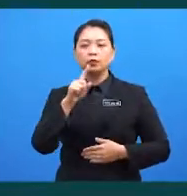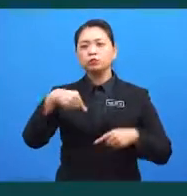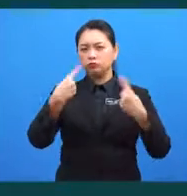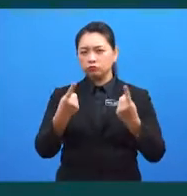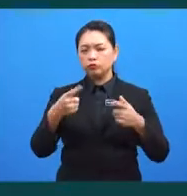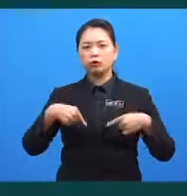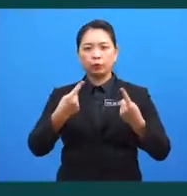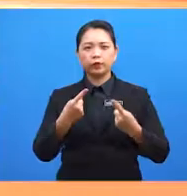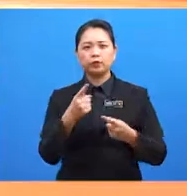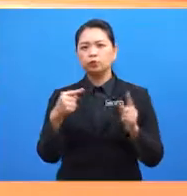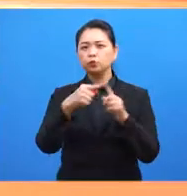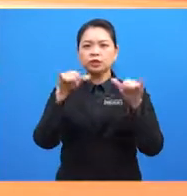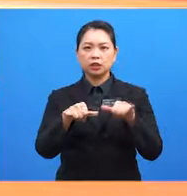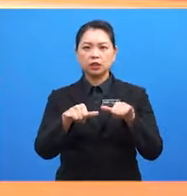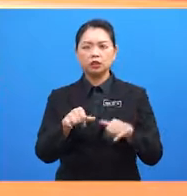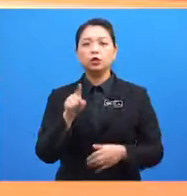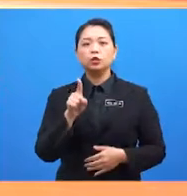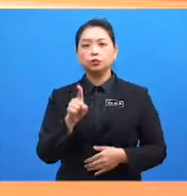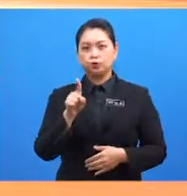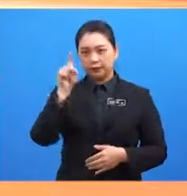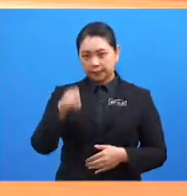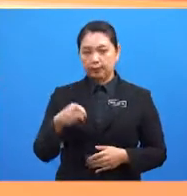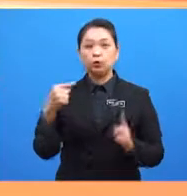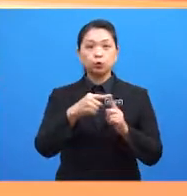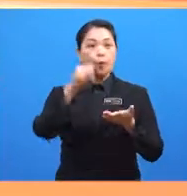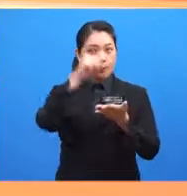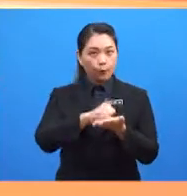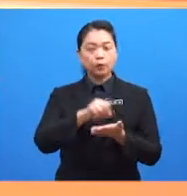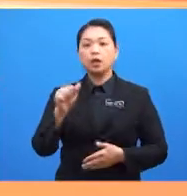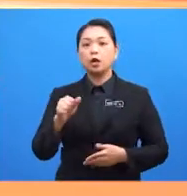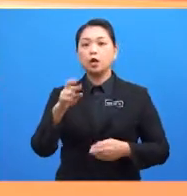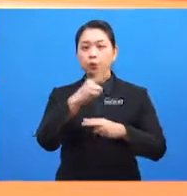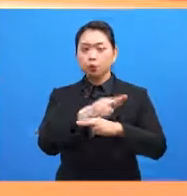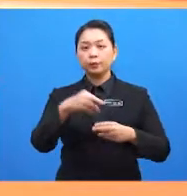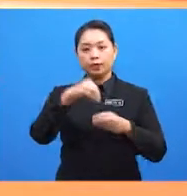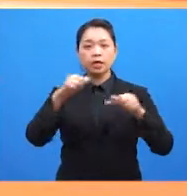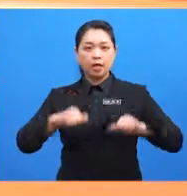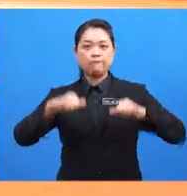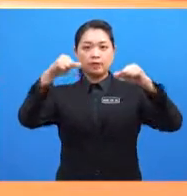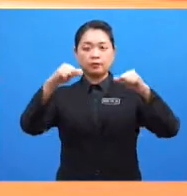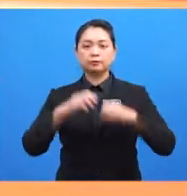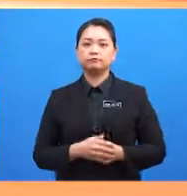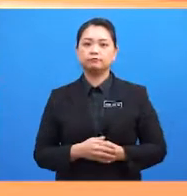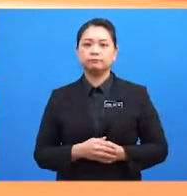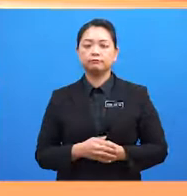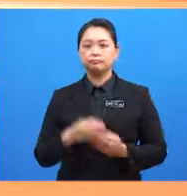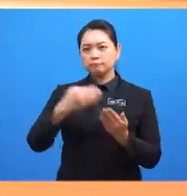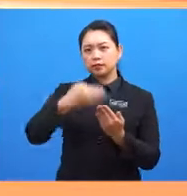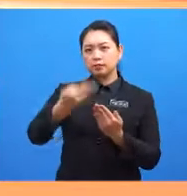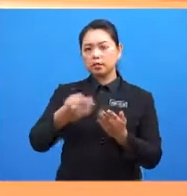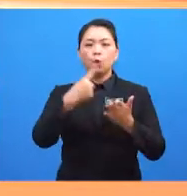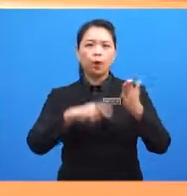stay? You need to book the room in advance. Next, what means